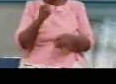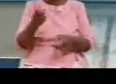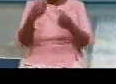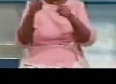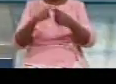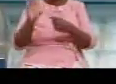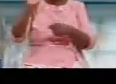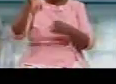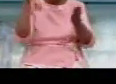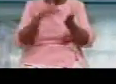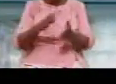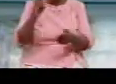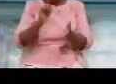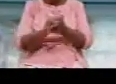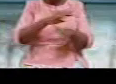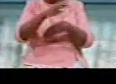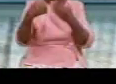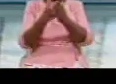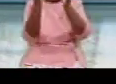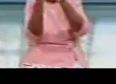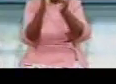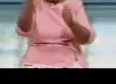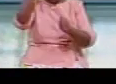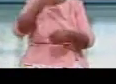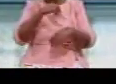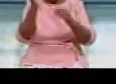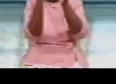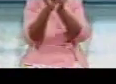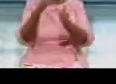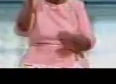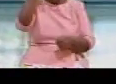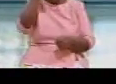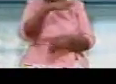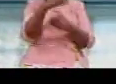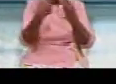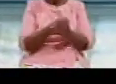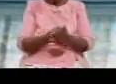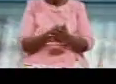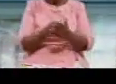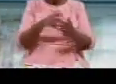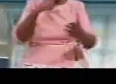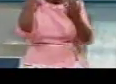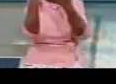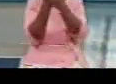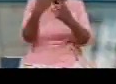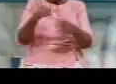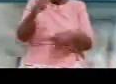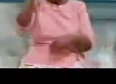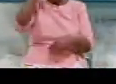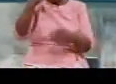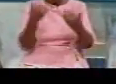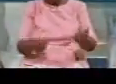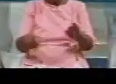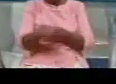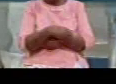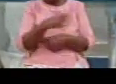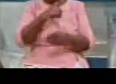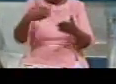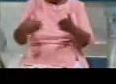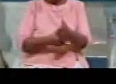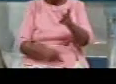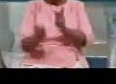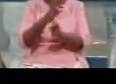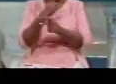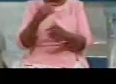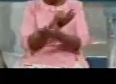every captivity of the devil, every imprisonment of the devil, today a new kind of freedom,